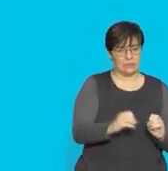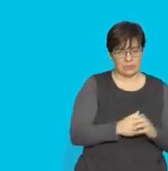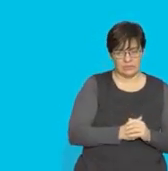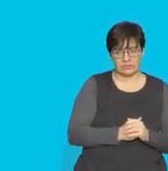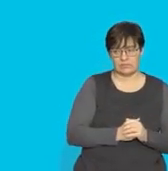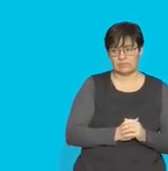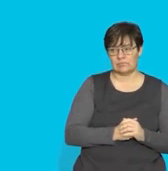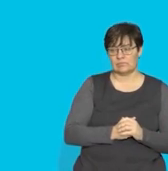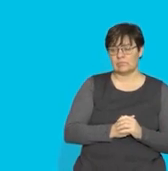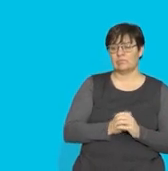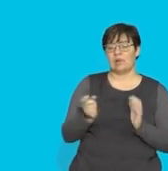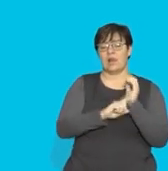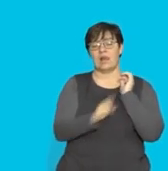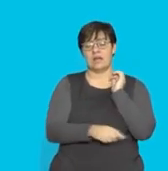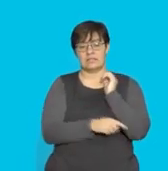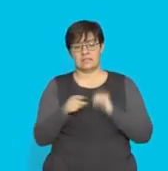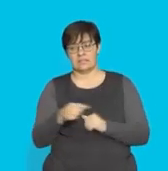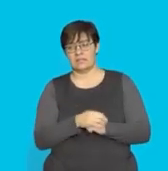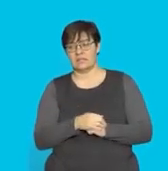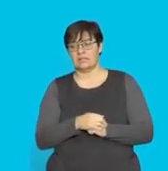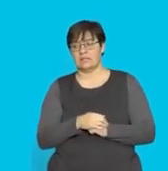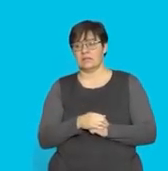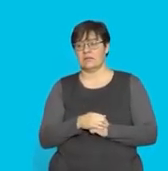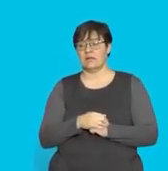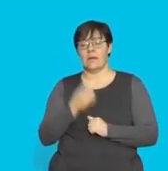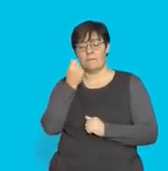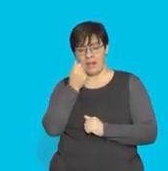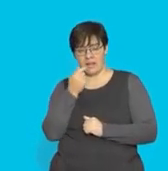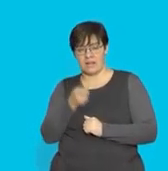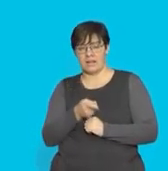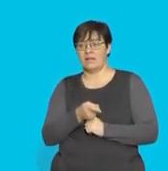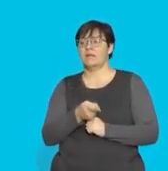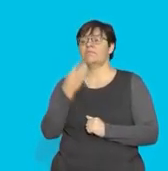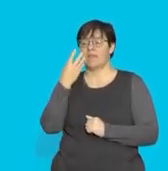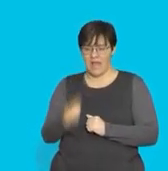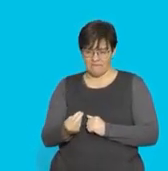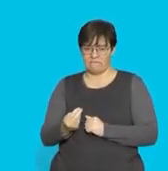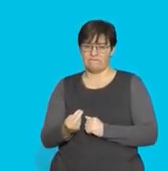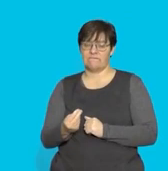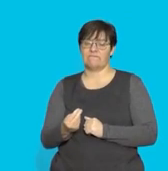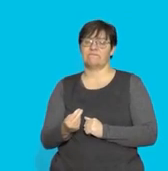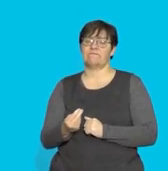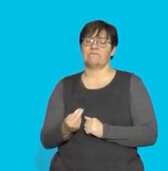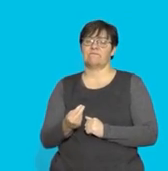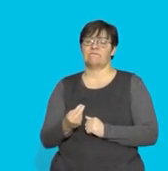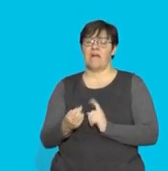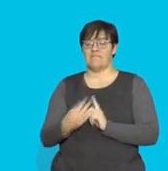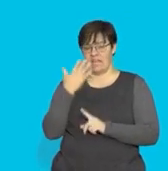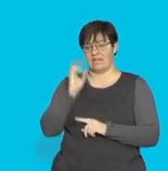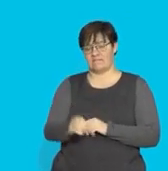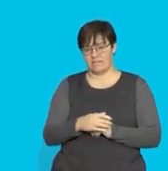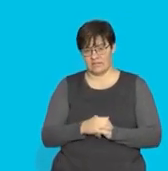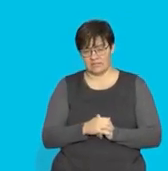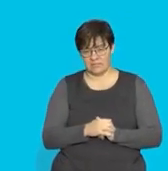being unaffected. And the last male, again, being a male that has the recessive